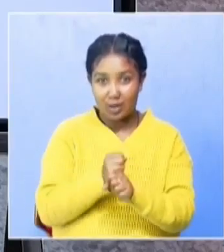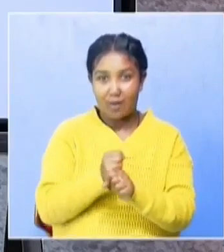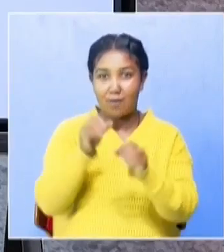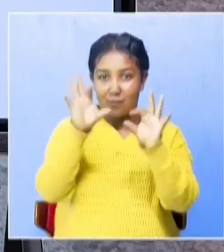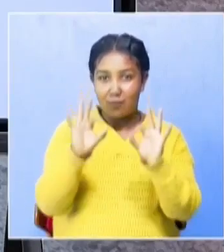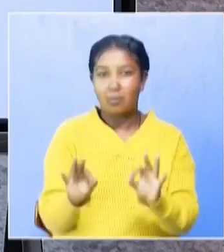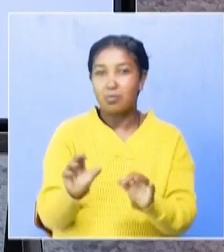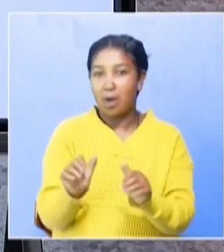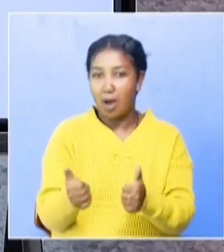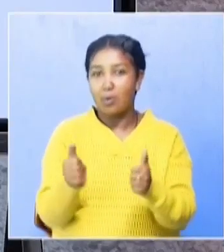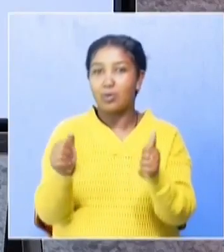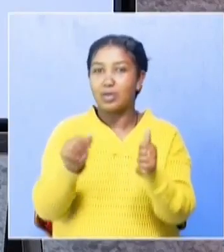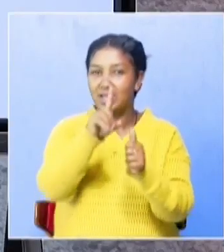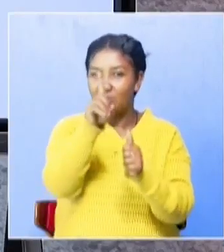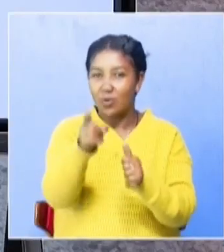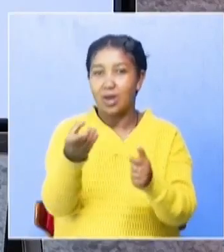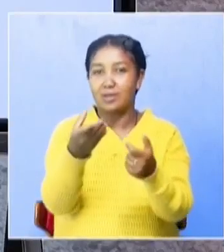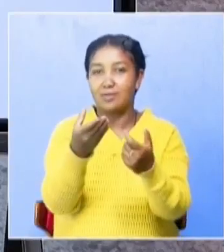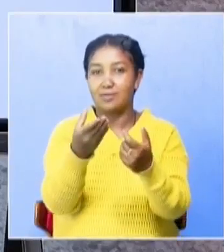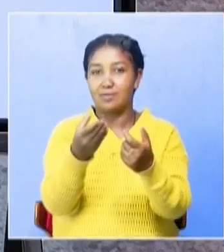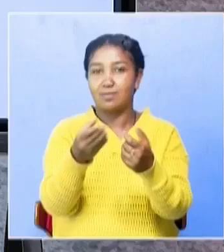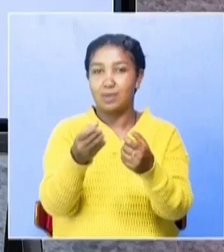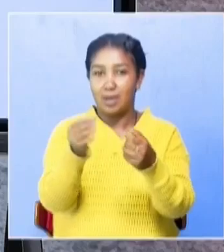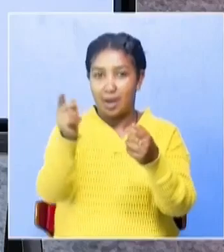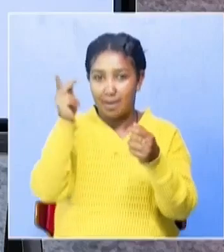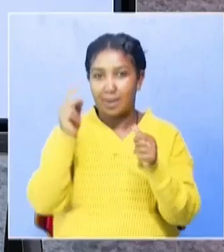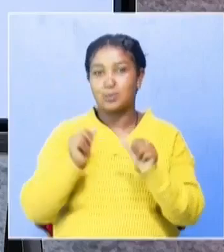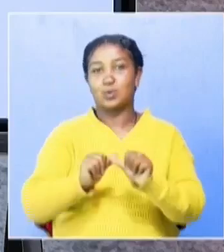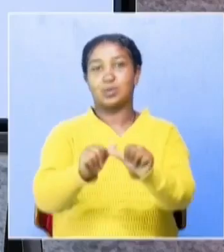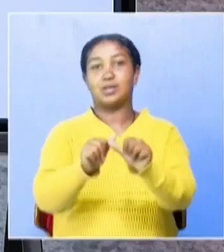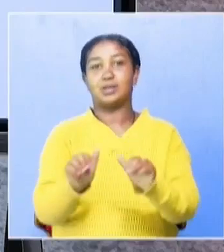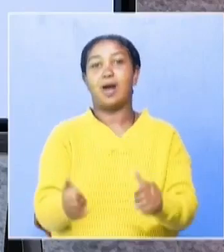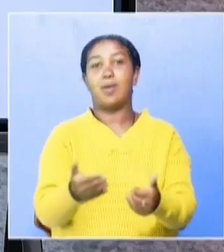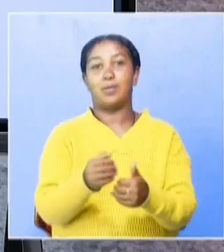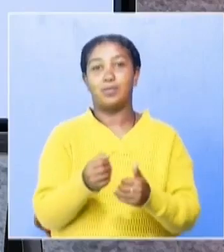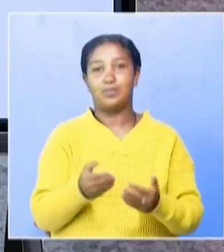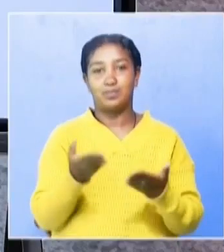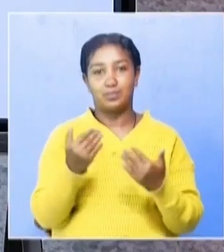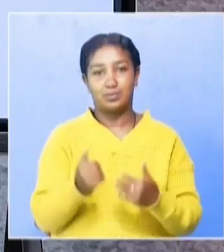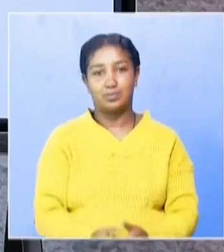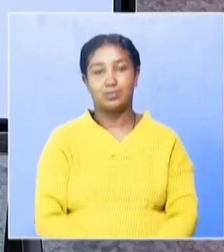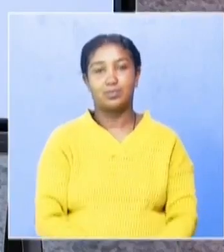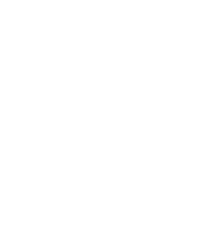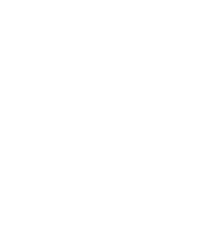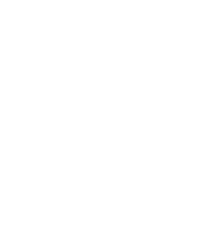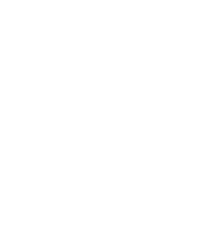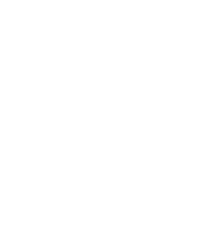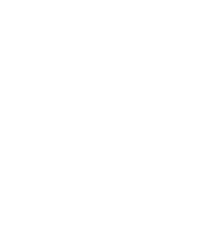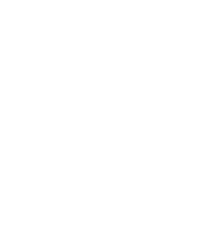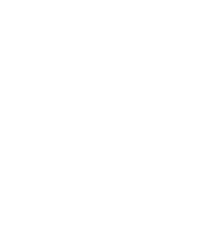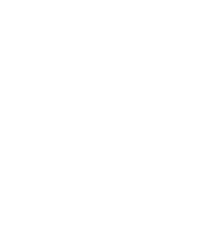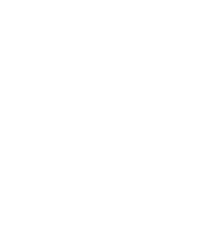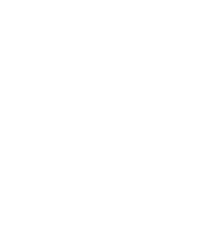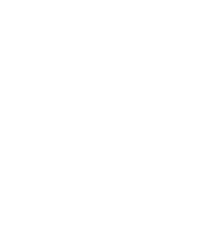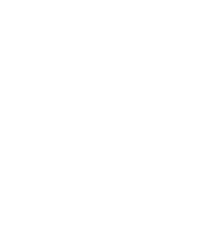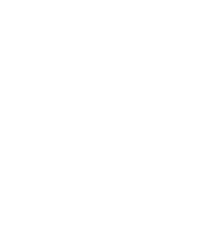form of interrogative in past continuous tense. Do it, please.